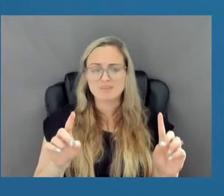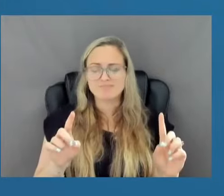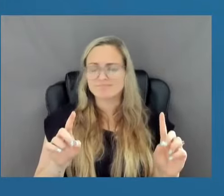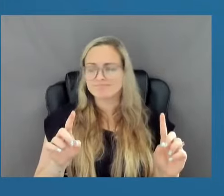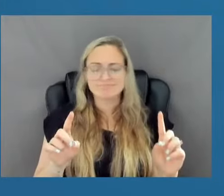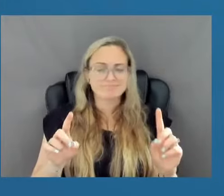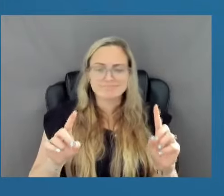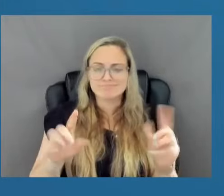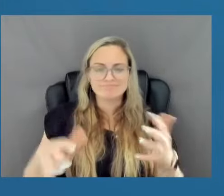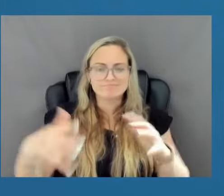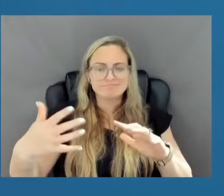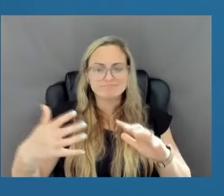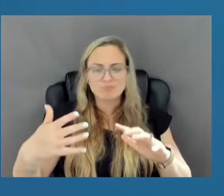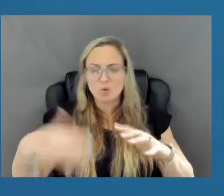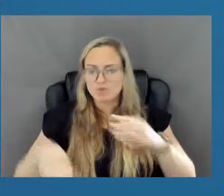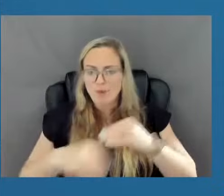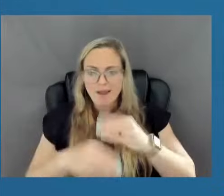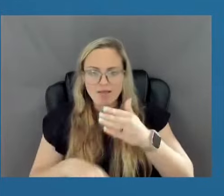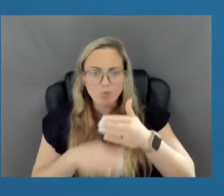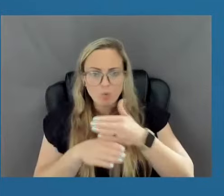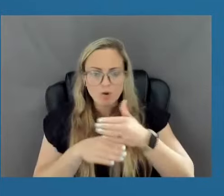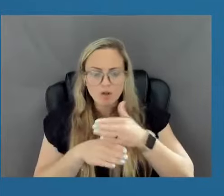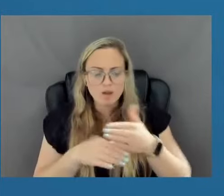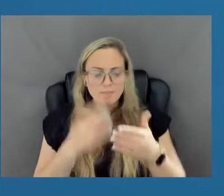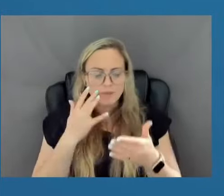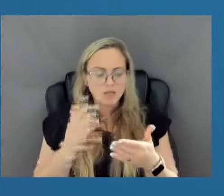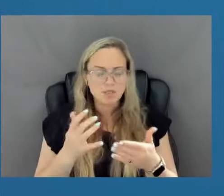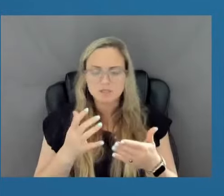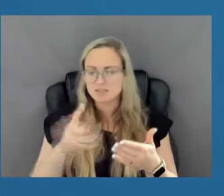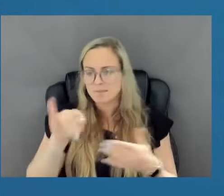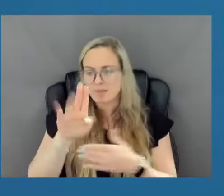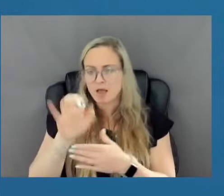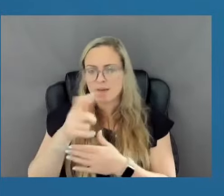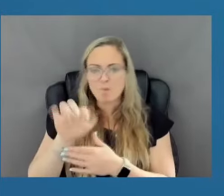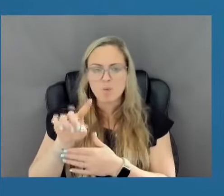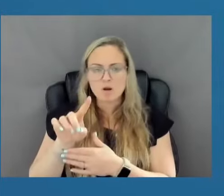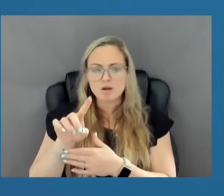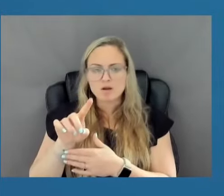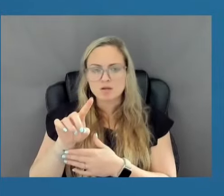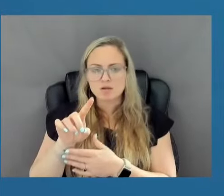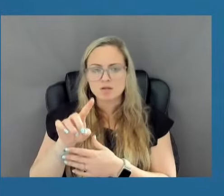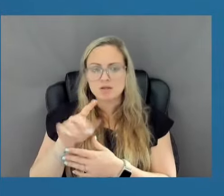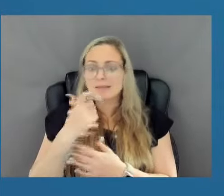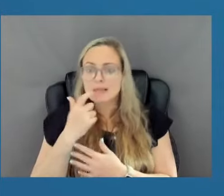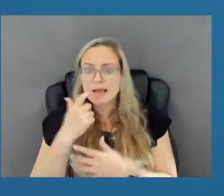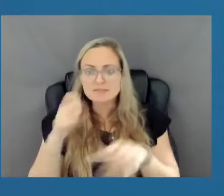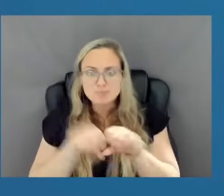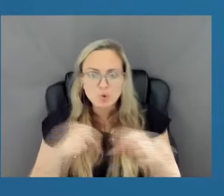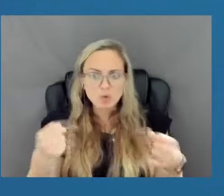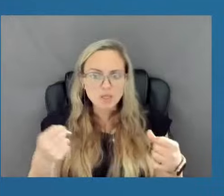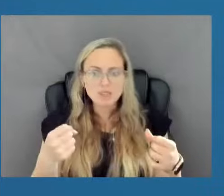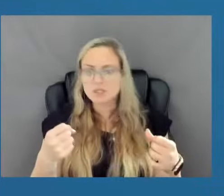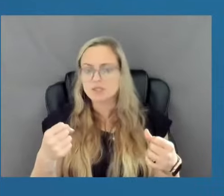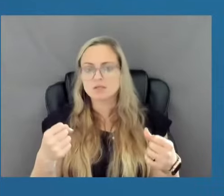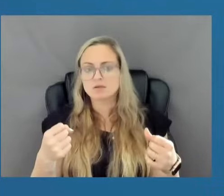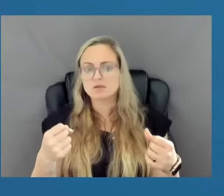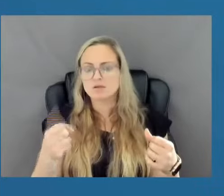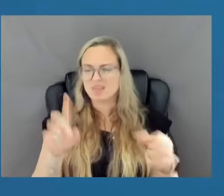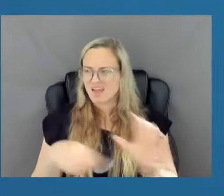have to put the wood up there because the plyboard, because the glass is broken. And what a sign